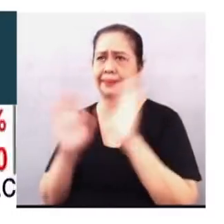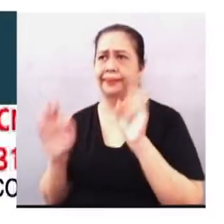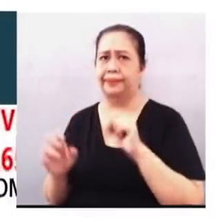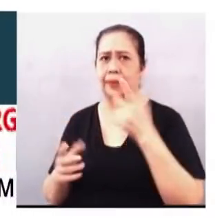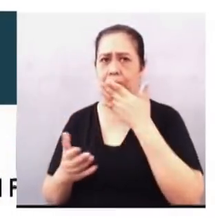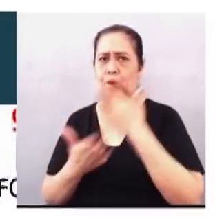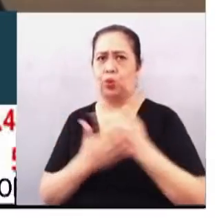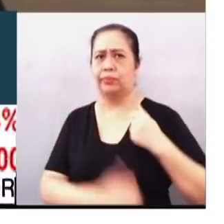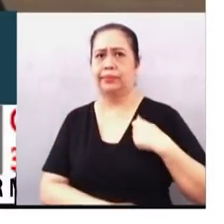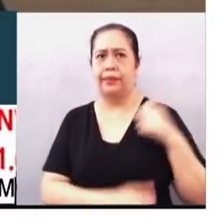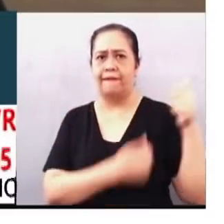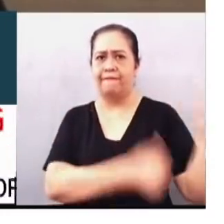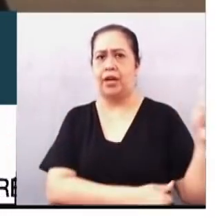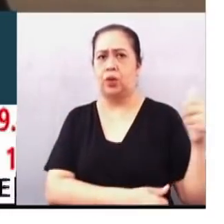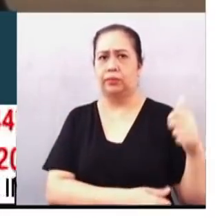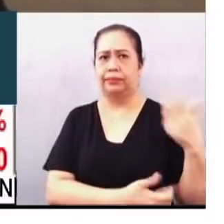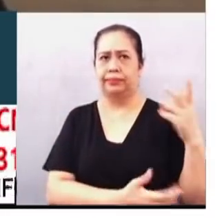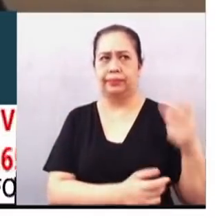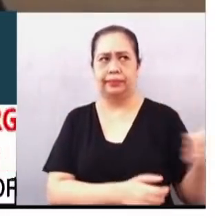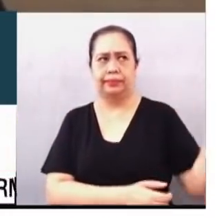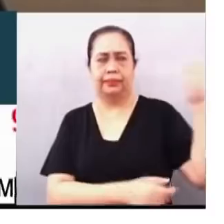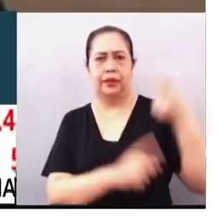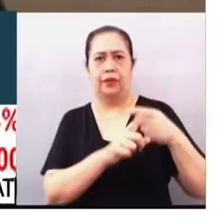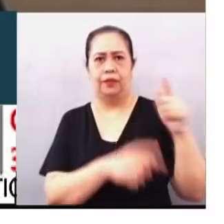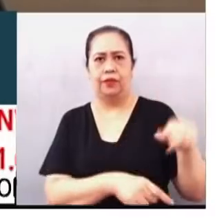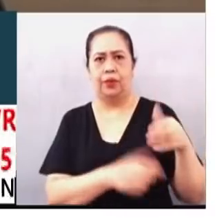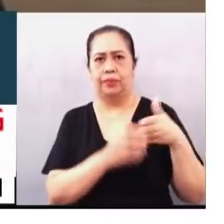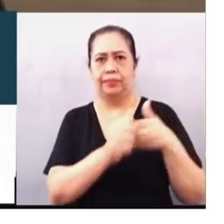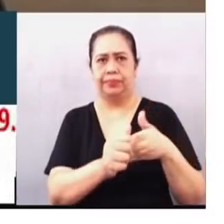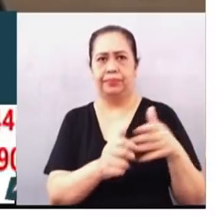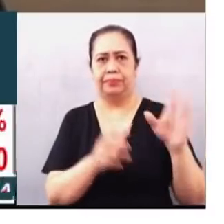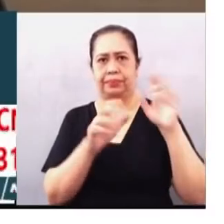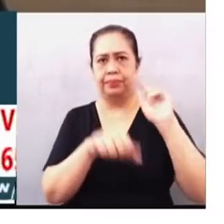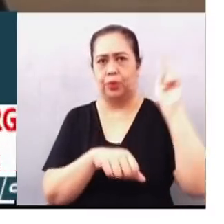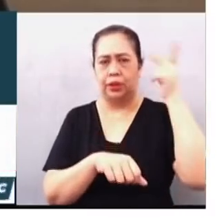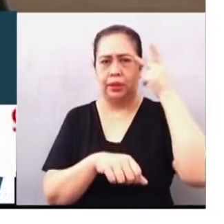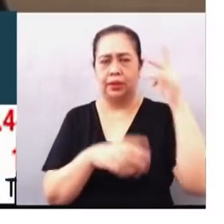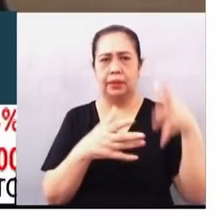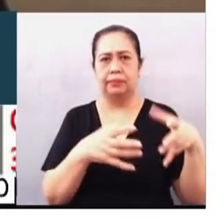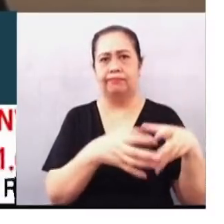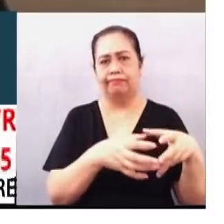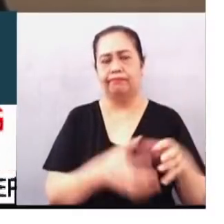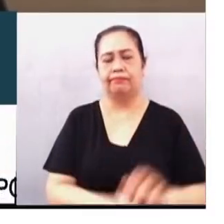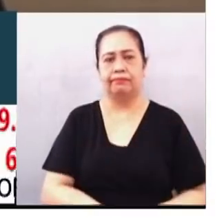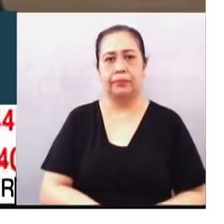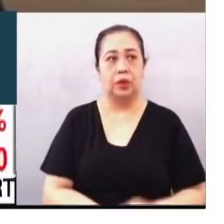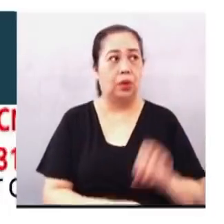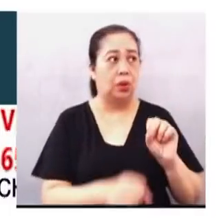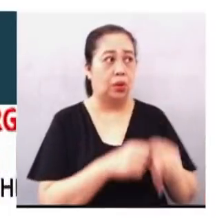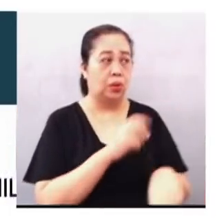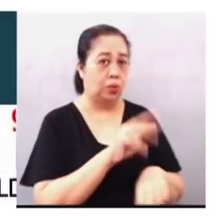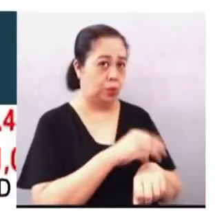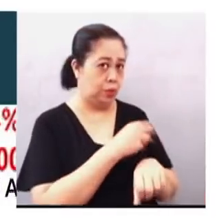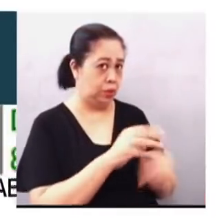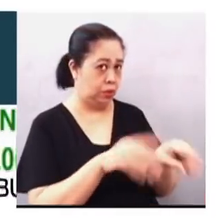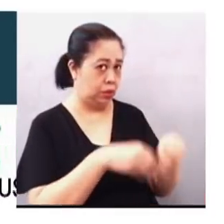I follow orders coming from the leadership of our political party. Mm. So yung mission po na binigay sa